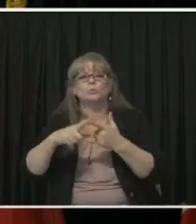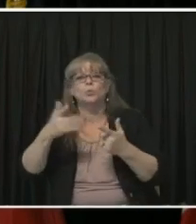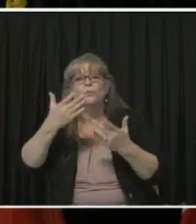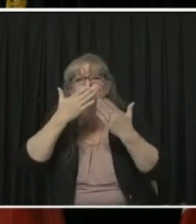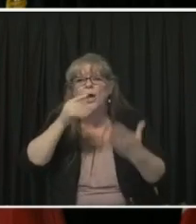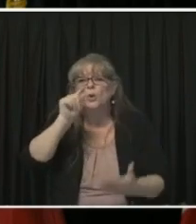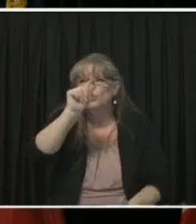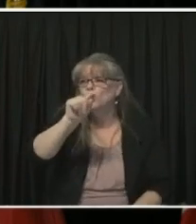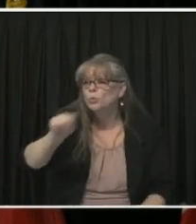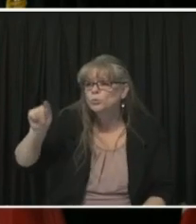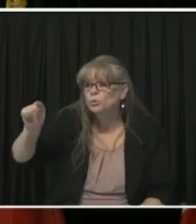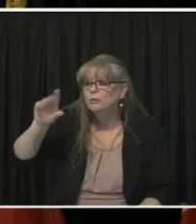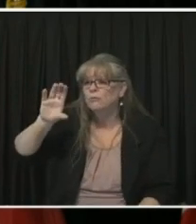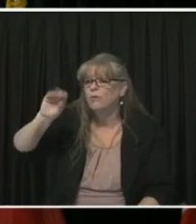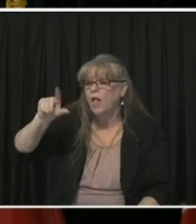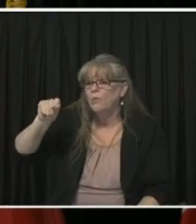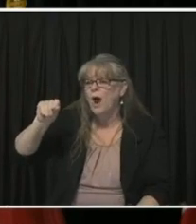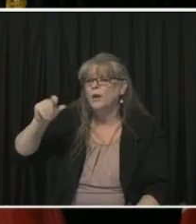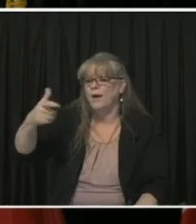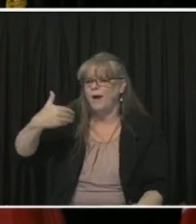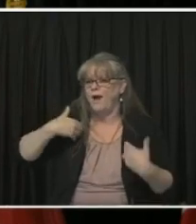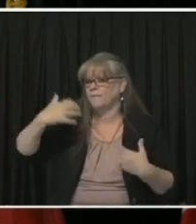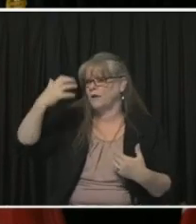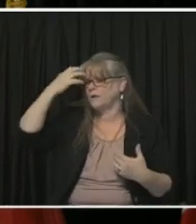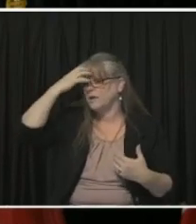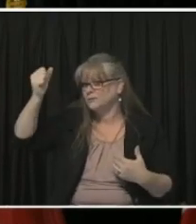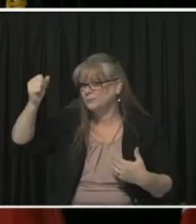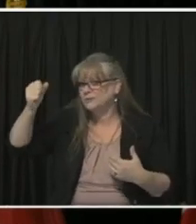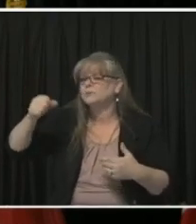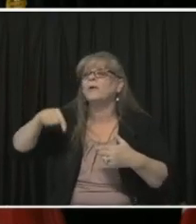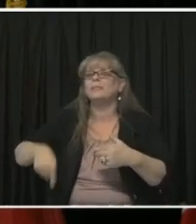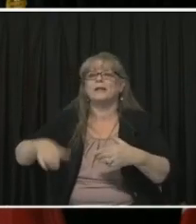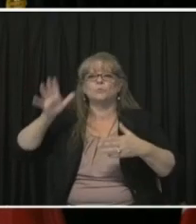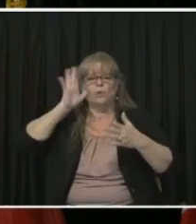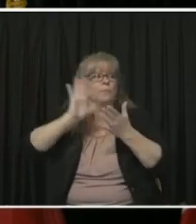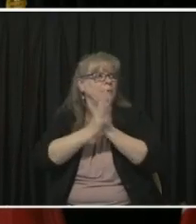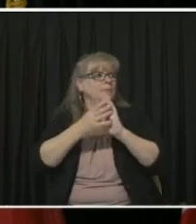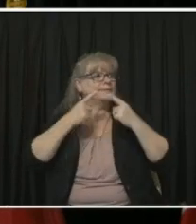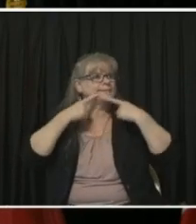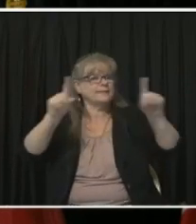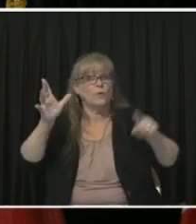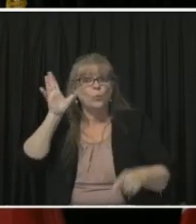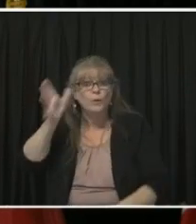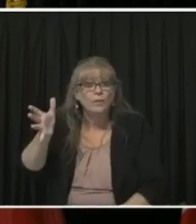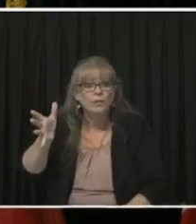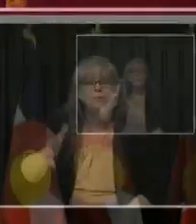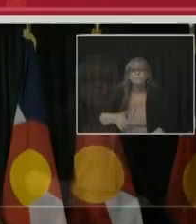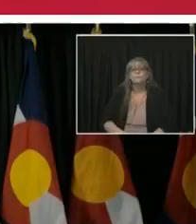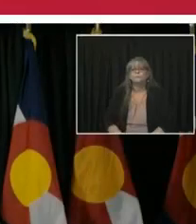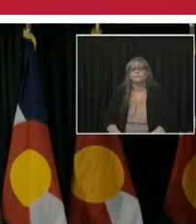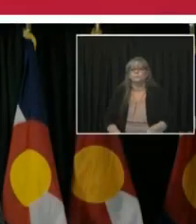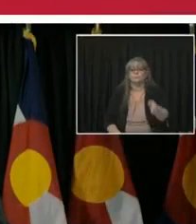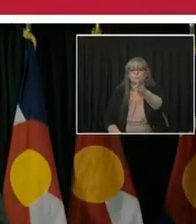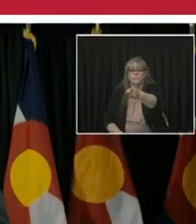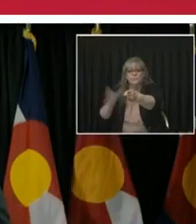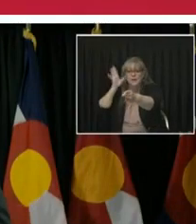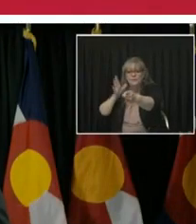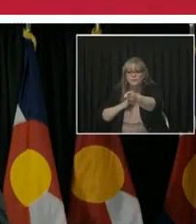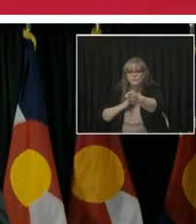common sense to get us through this. Yes. And you can continue to watch the governor's press conference. That'll be made available over